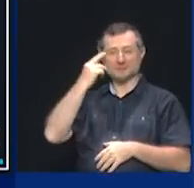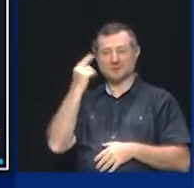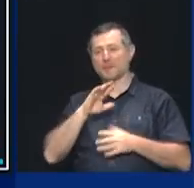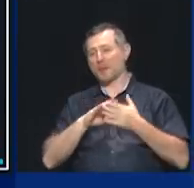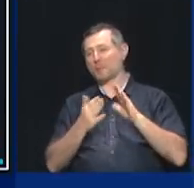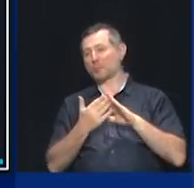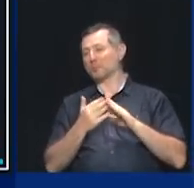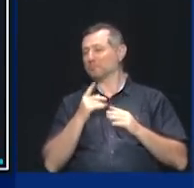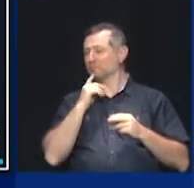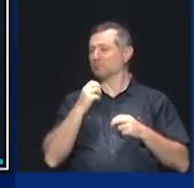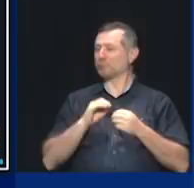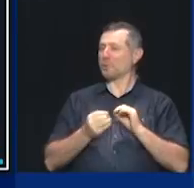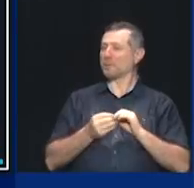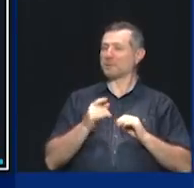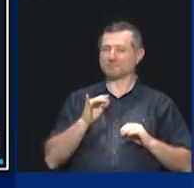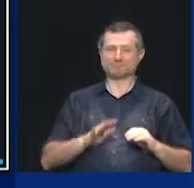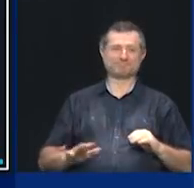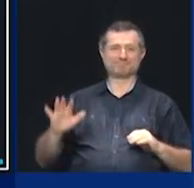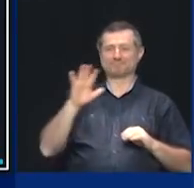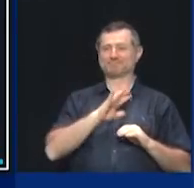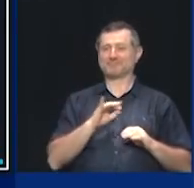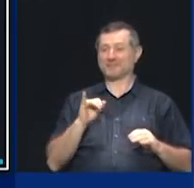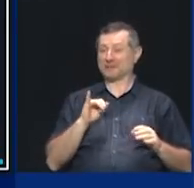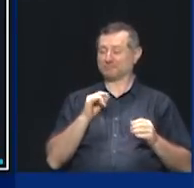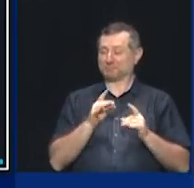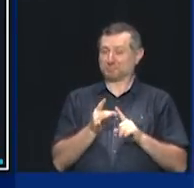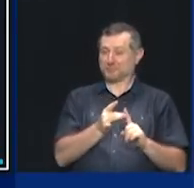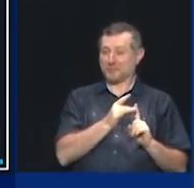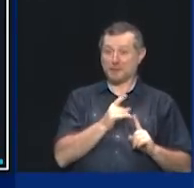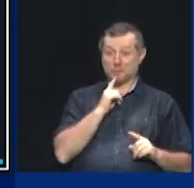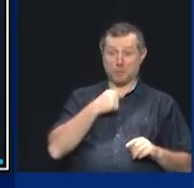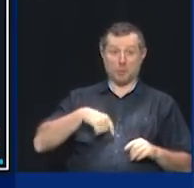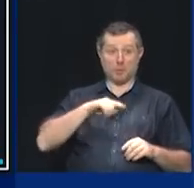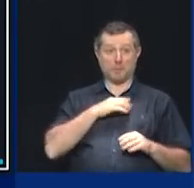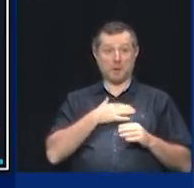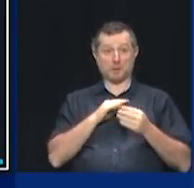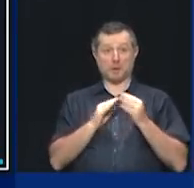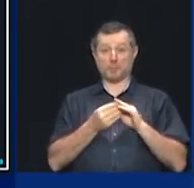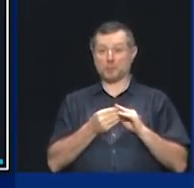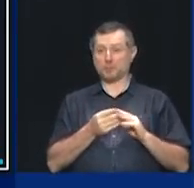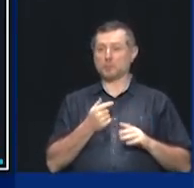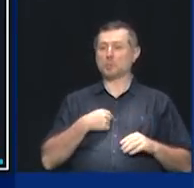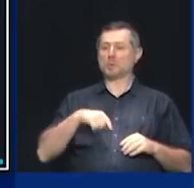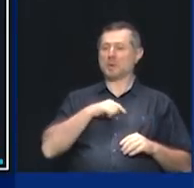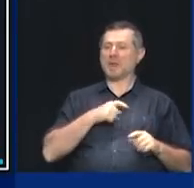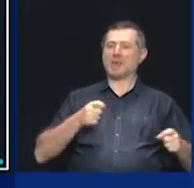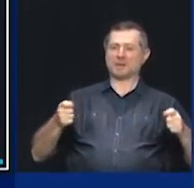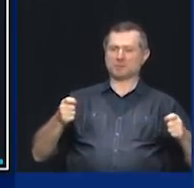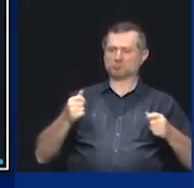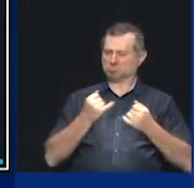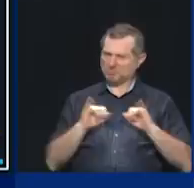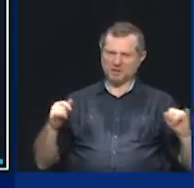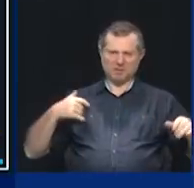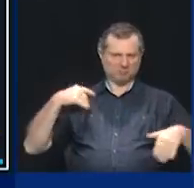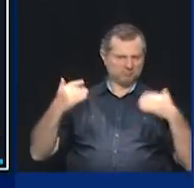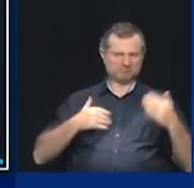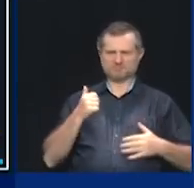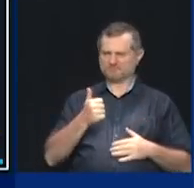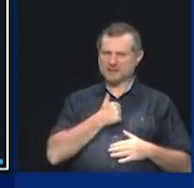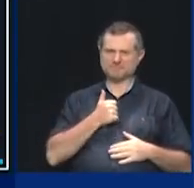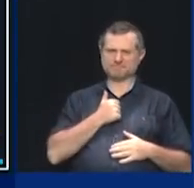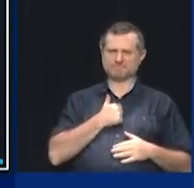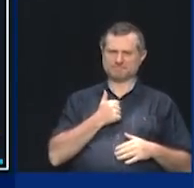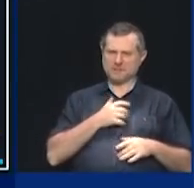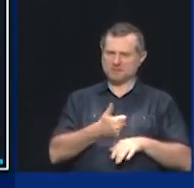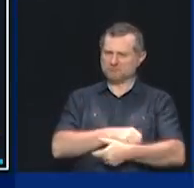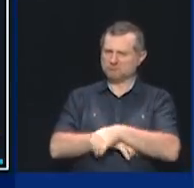in the nation. And we took that highest rate of infection on our own, and we brought it to the